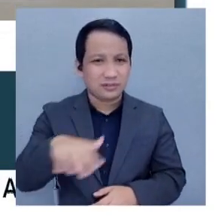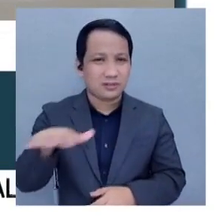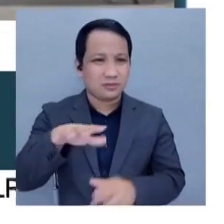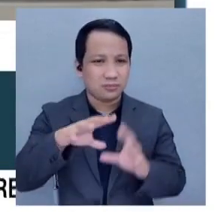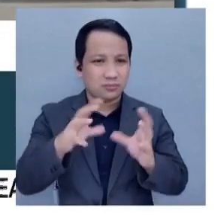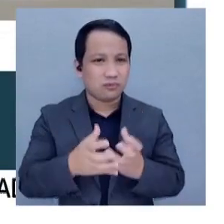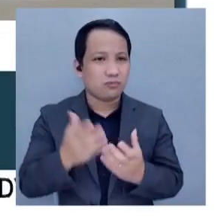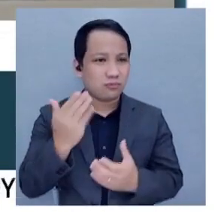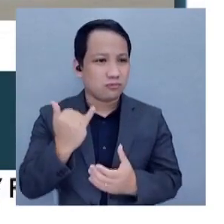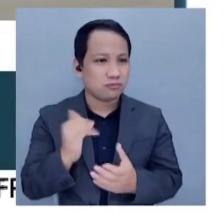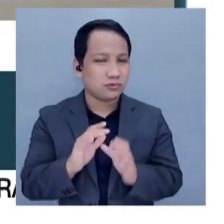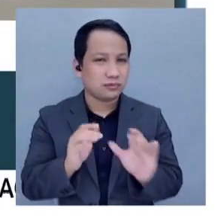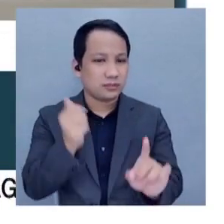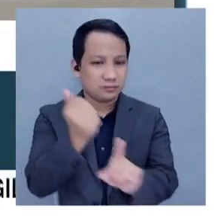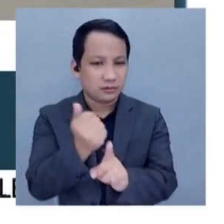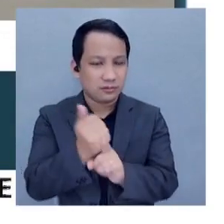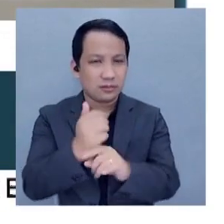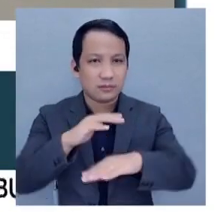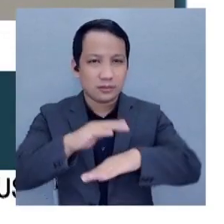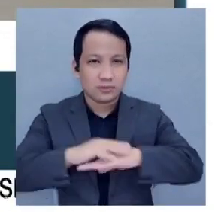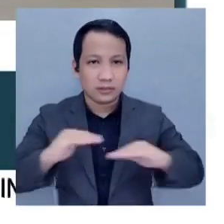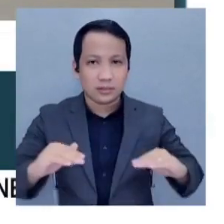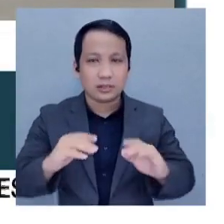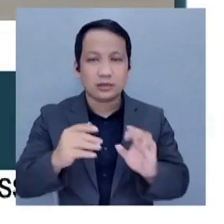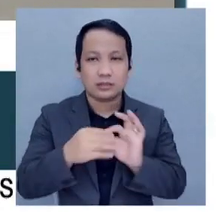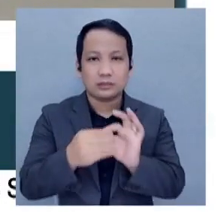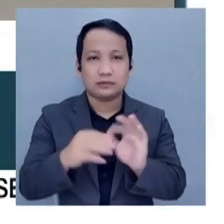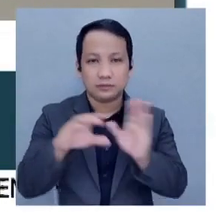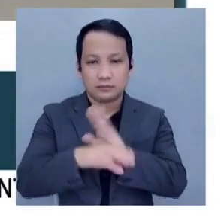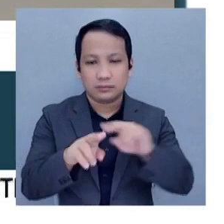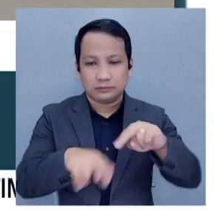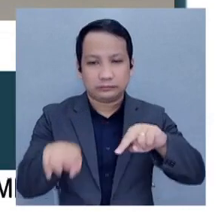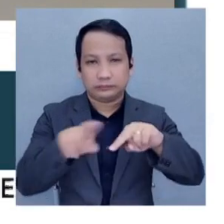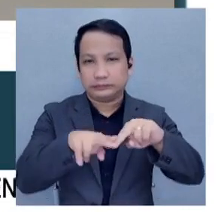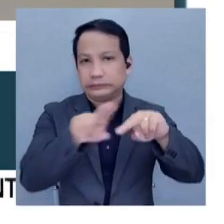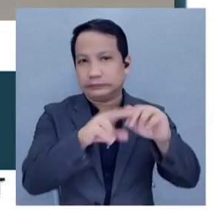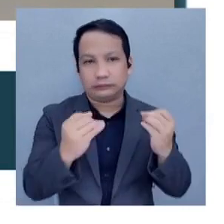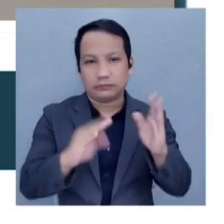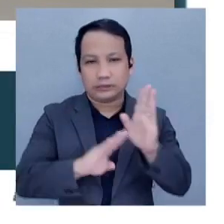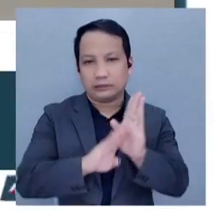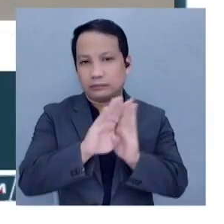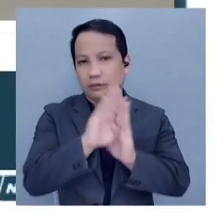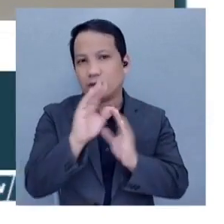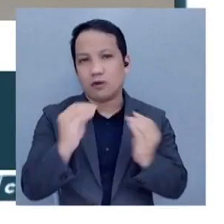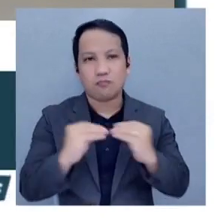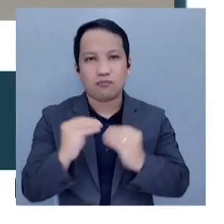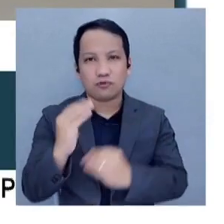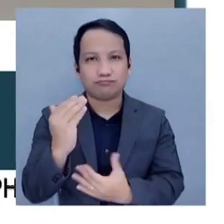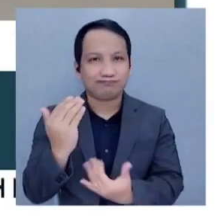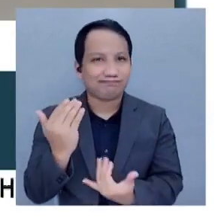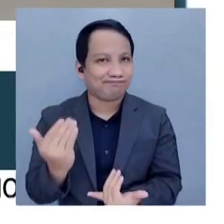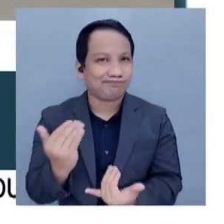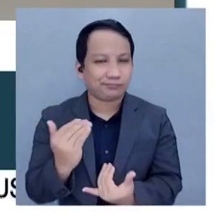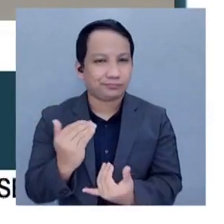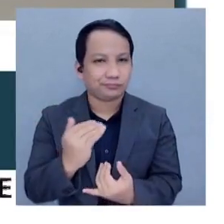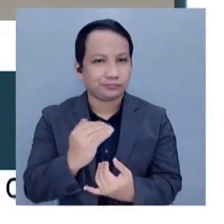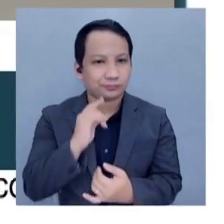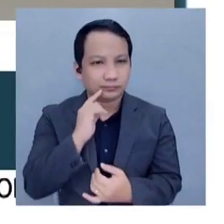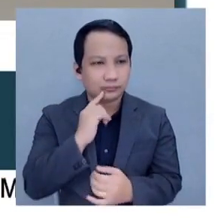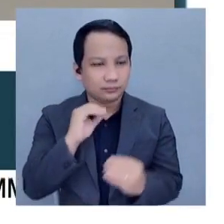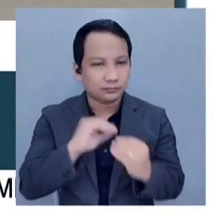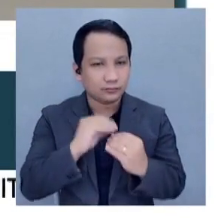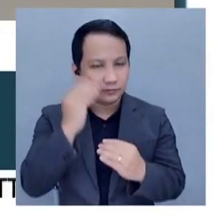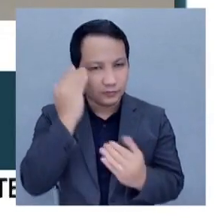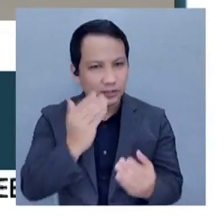cyber threats and cyber criminals are increasing and they're becoming more sophisticated and they have more